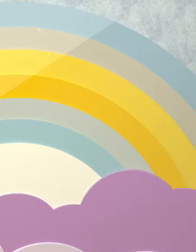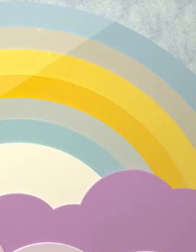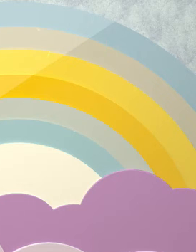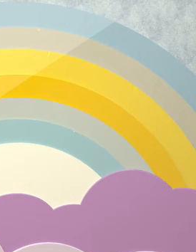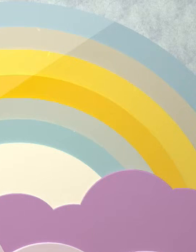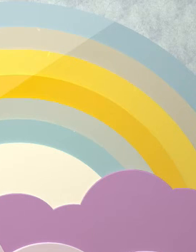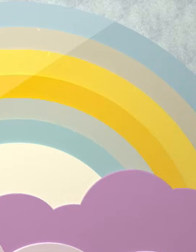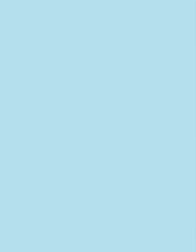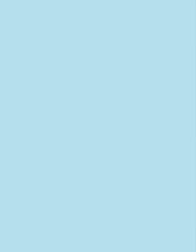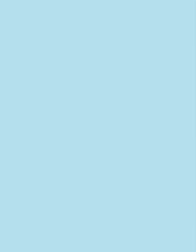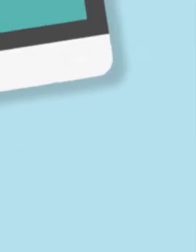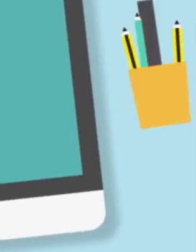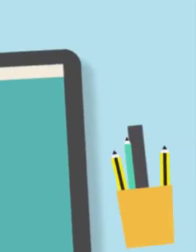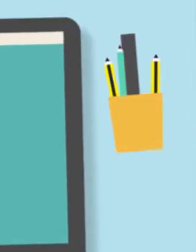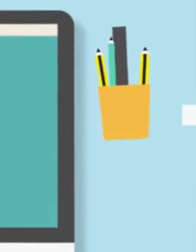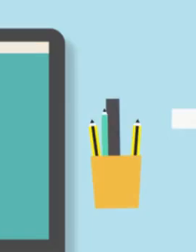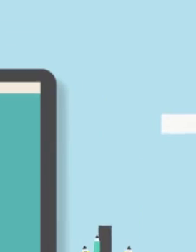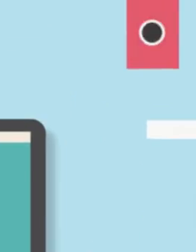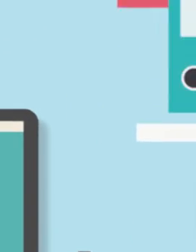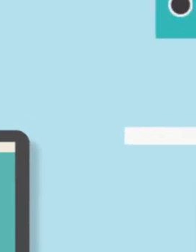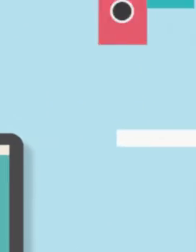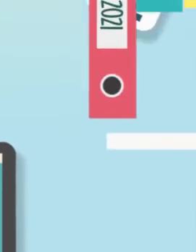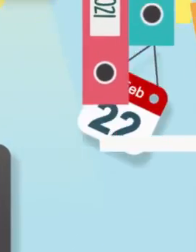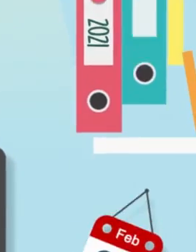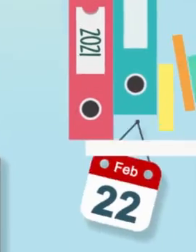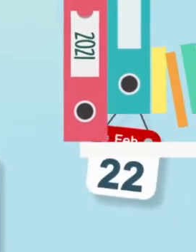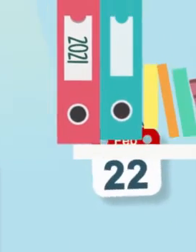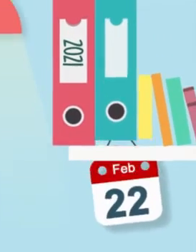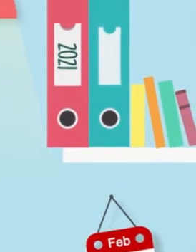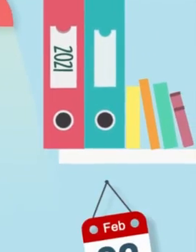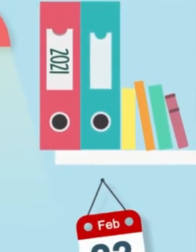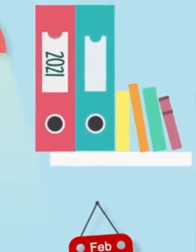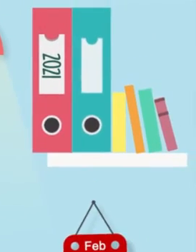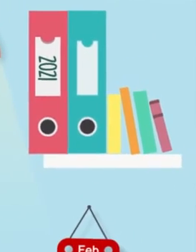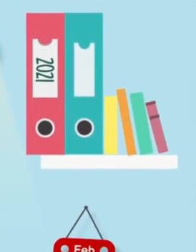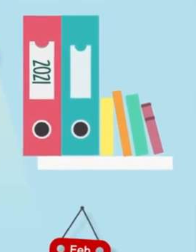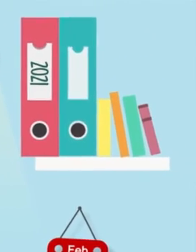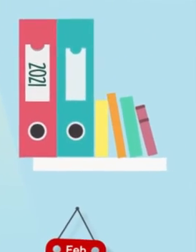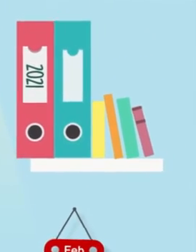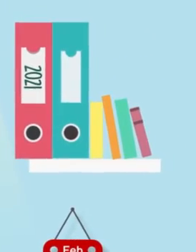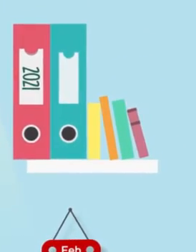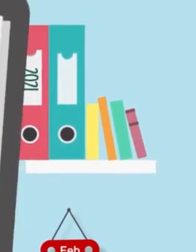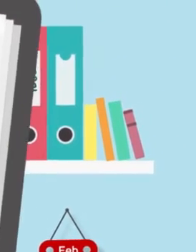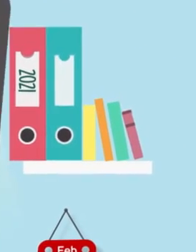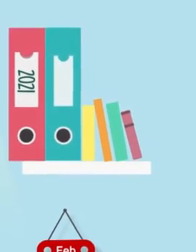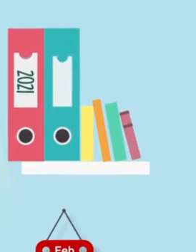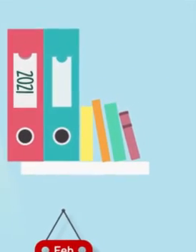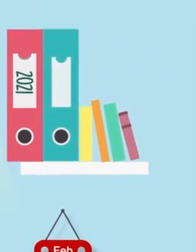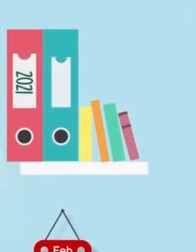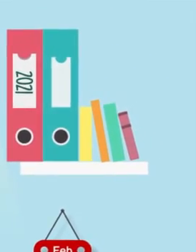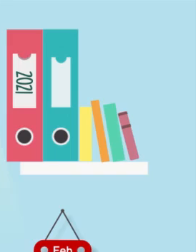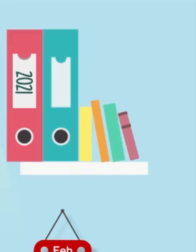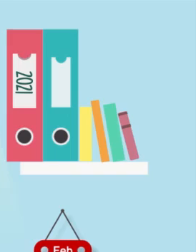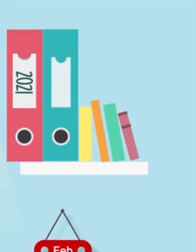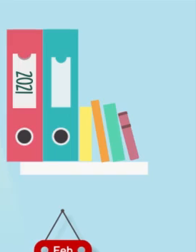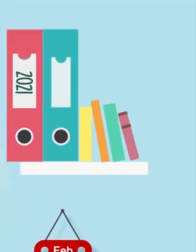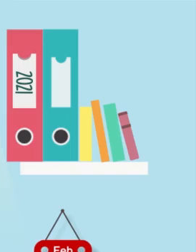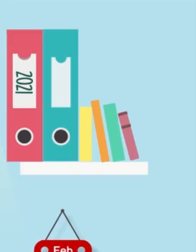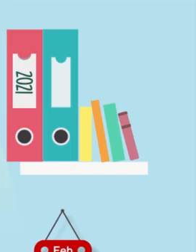and it has 8 legs. What do we call this